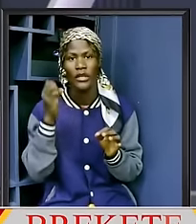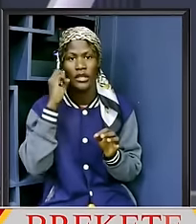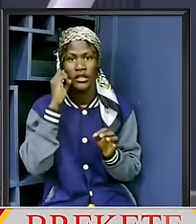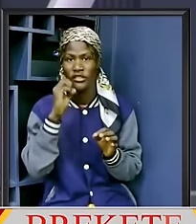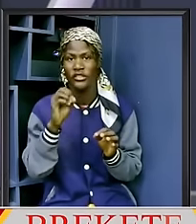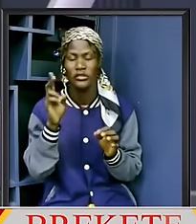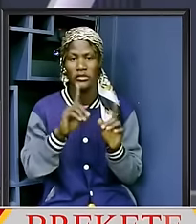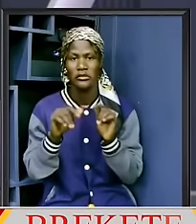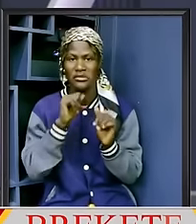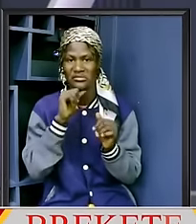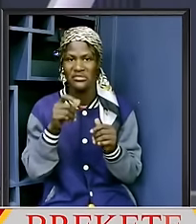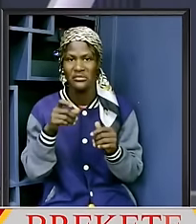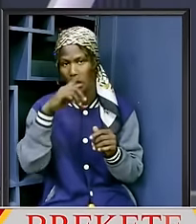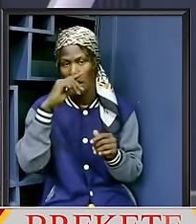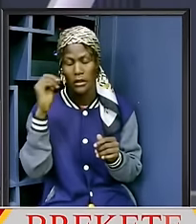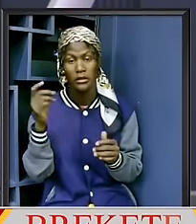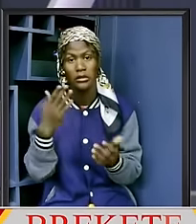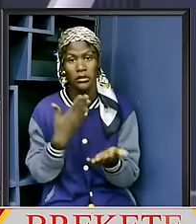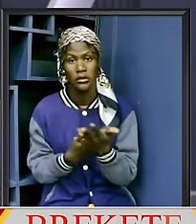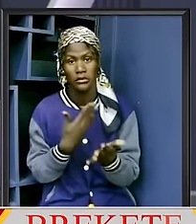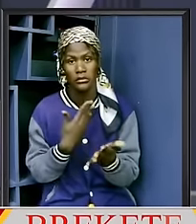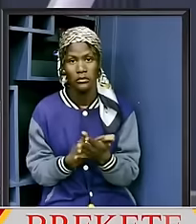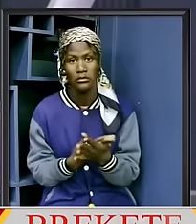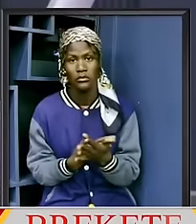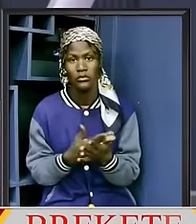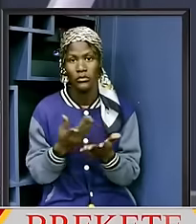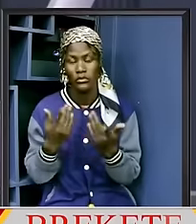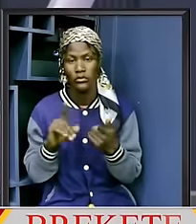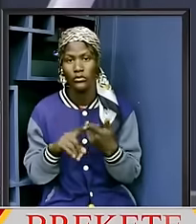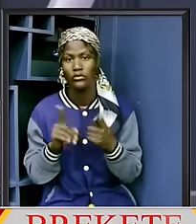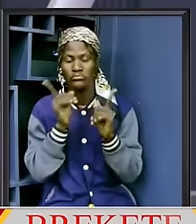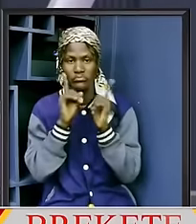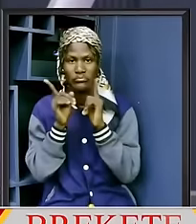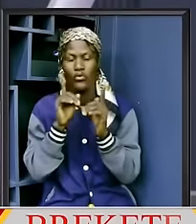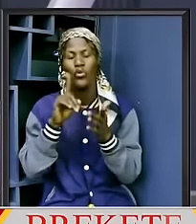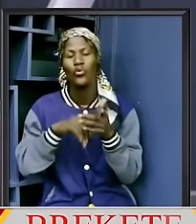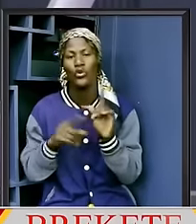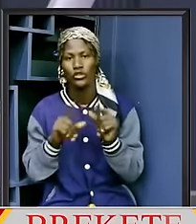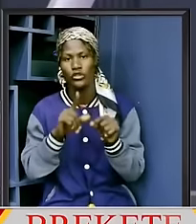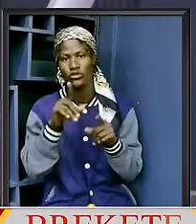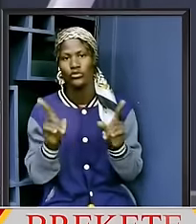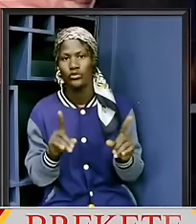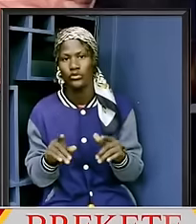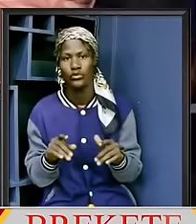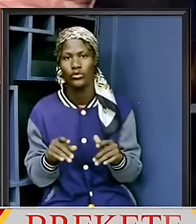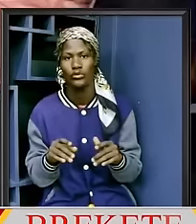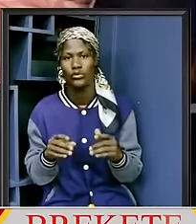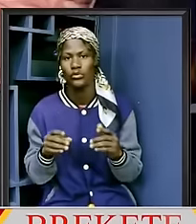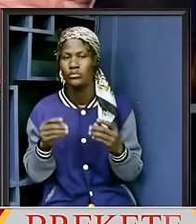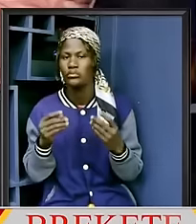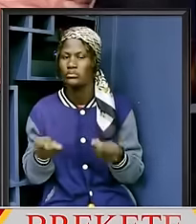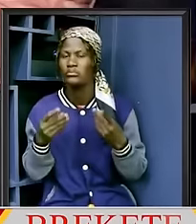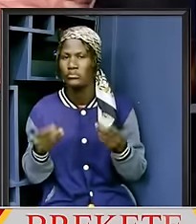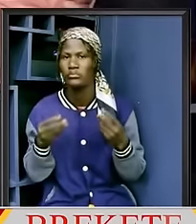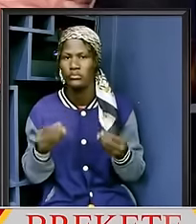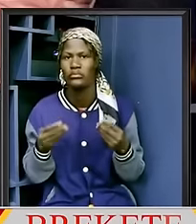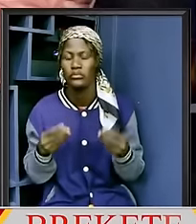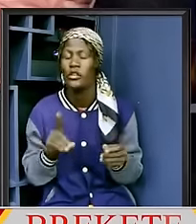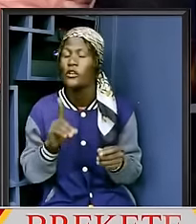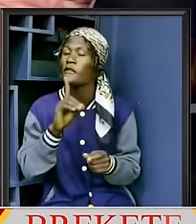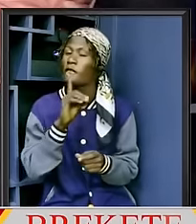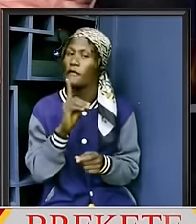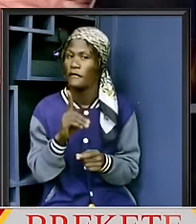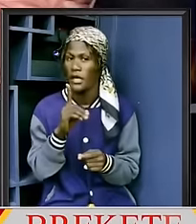she no thief any money. She come to clear the air. Yes, sir. Waiting you can't do immediately. I